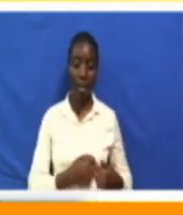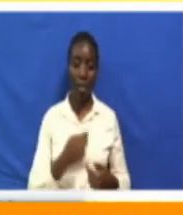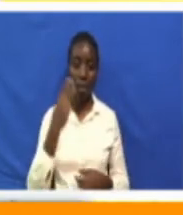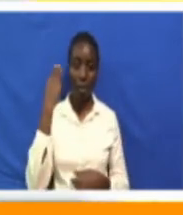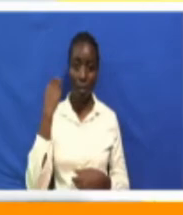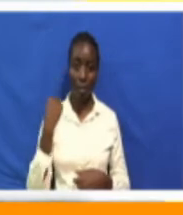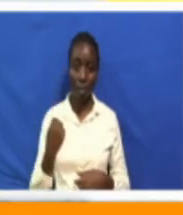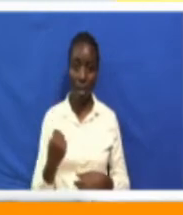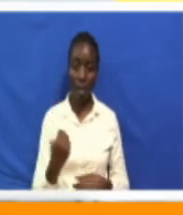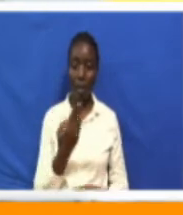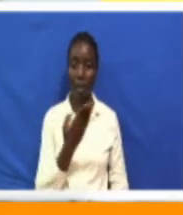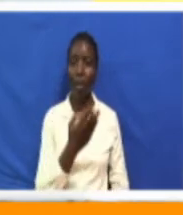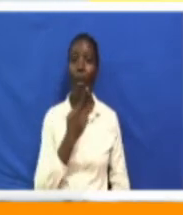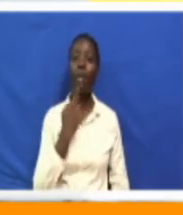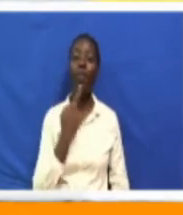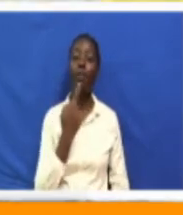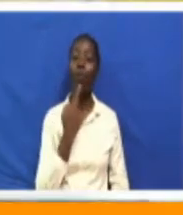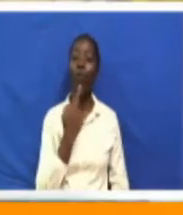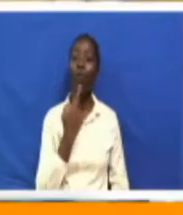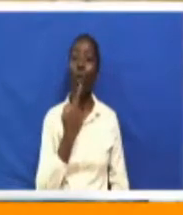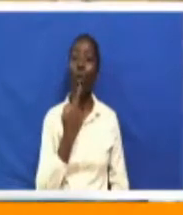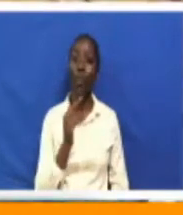in ruiru